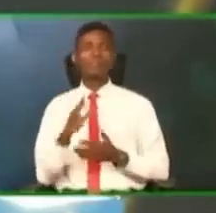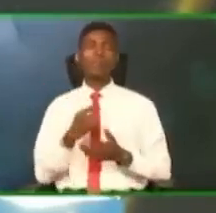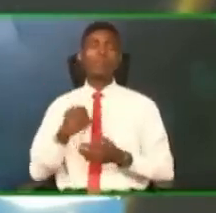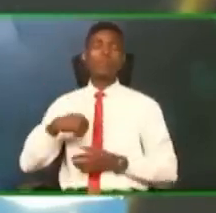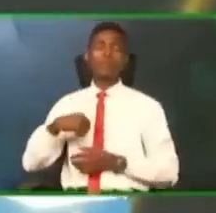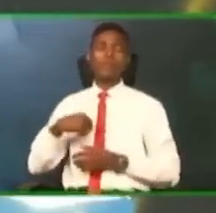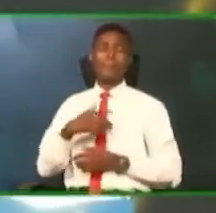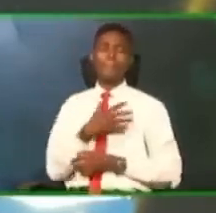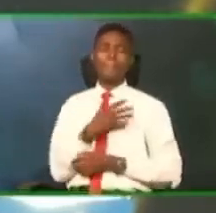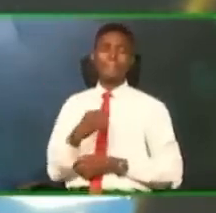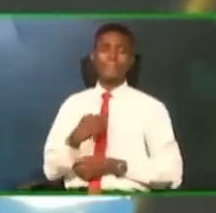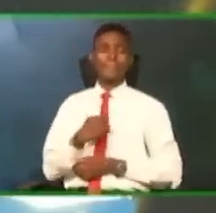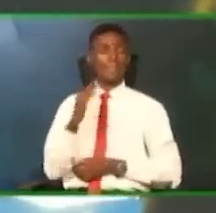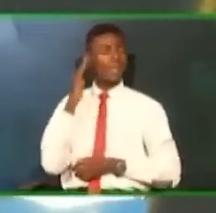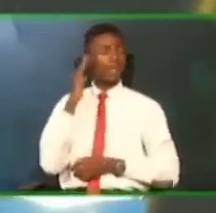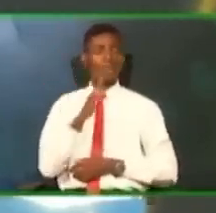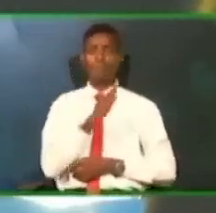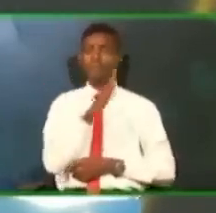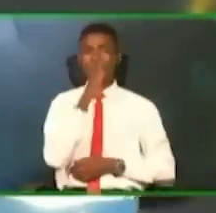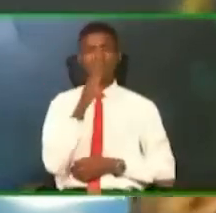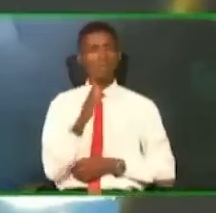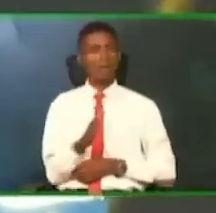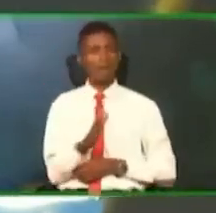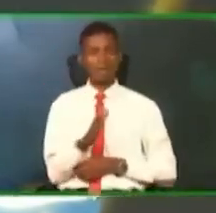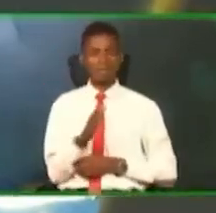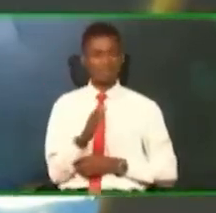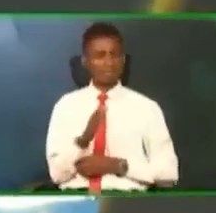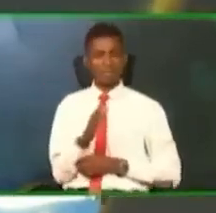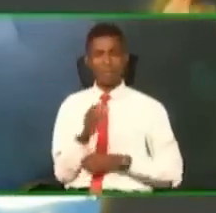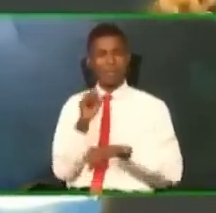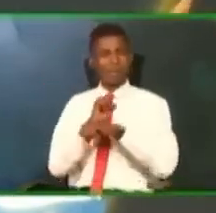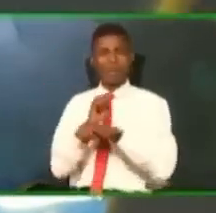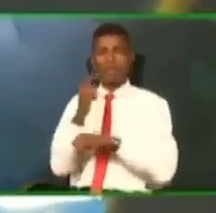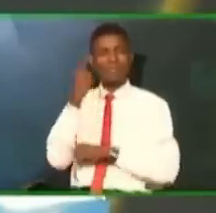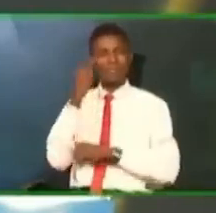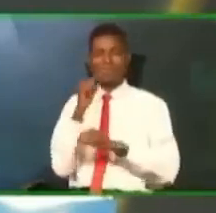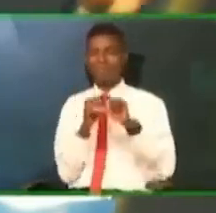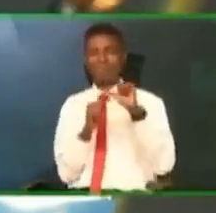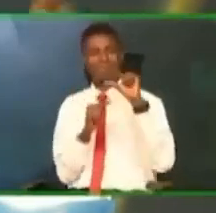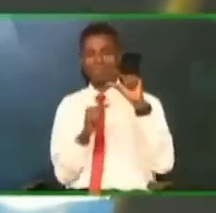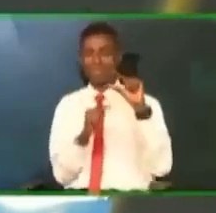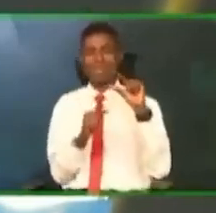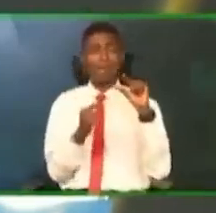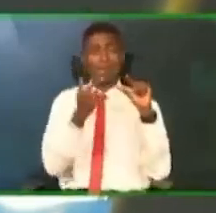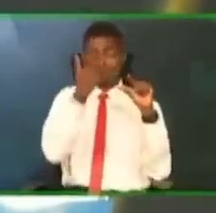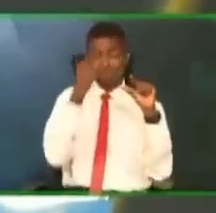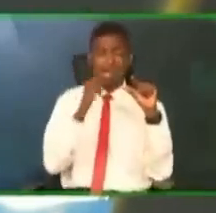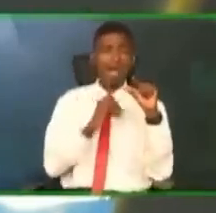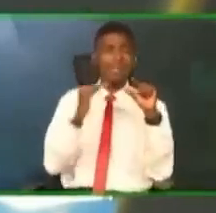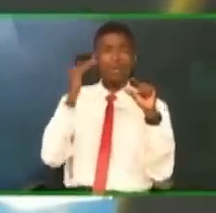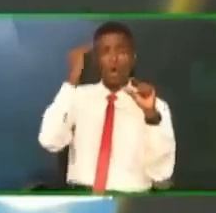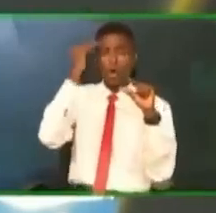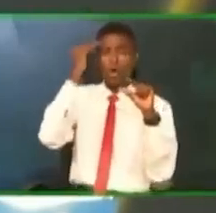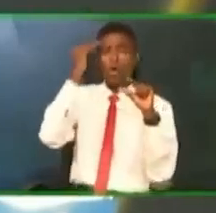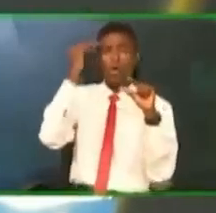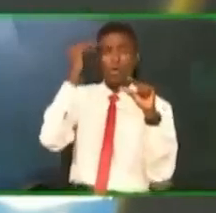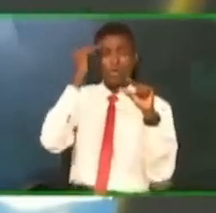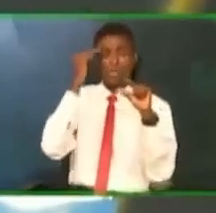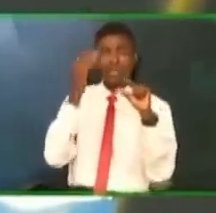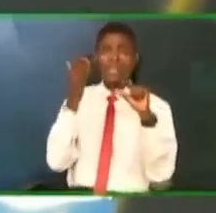and I will never settle for less. I